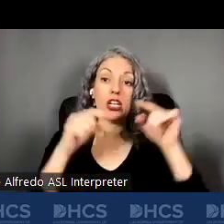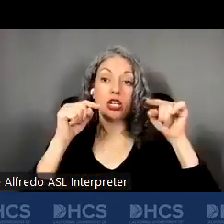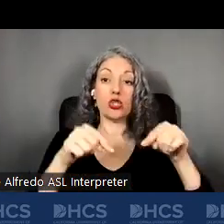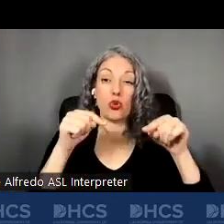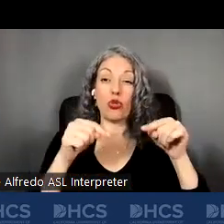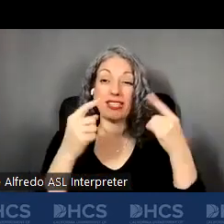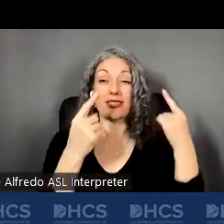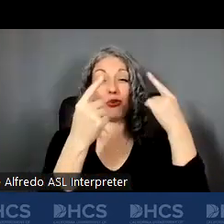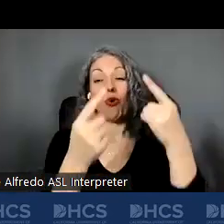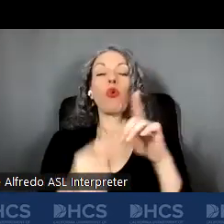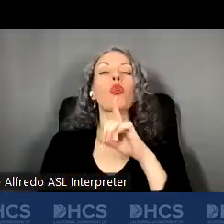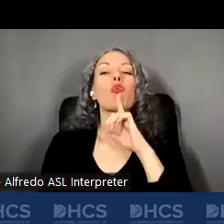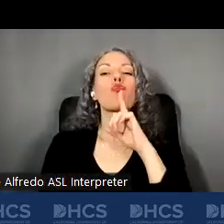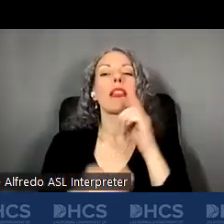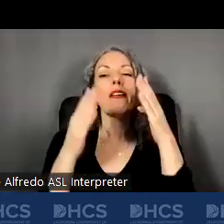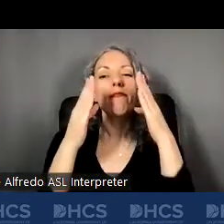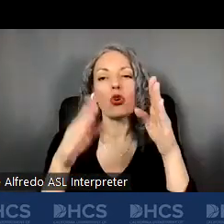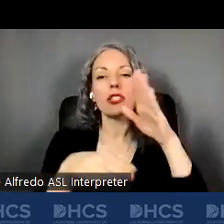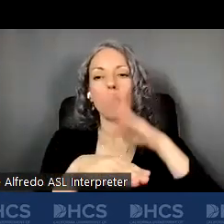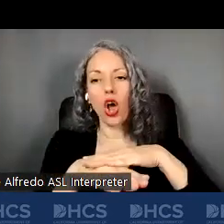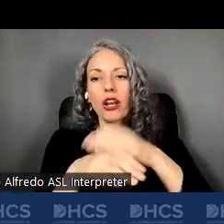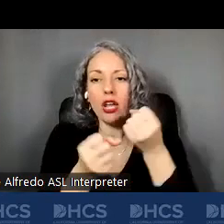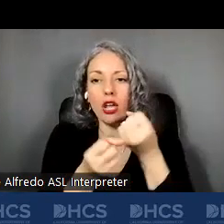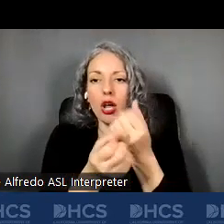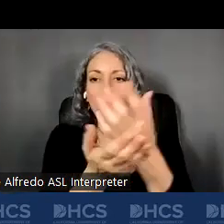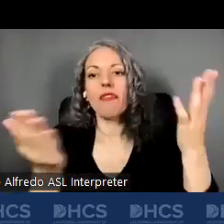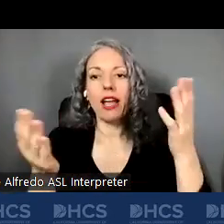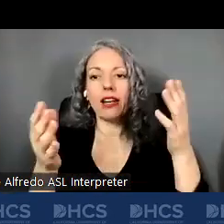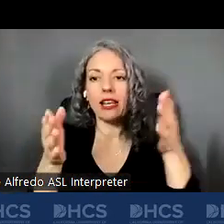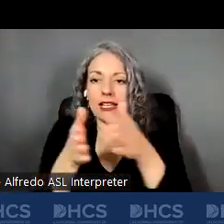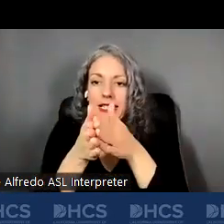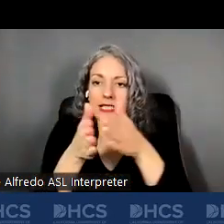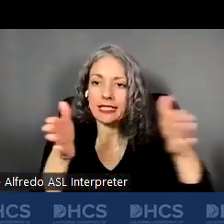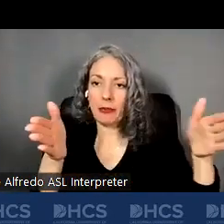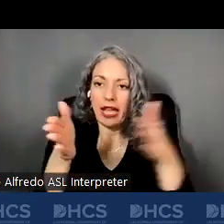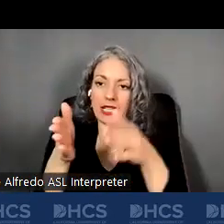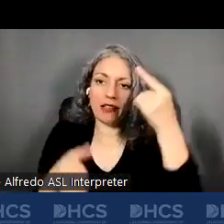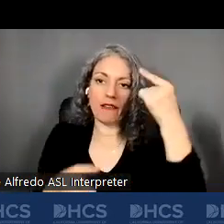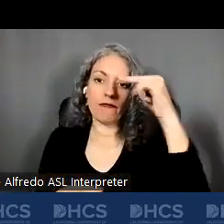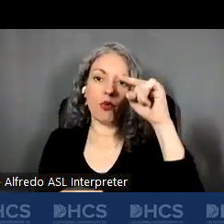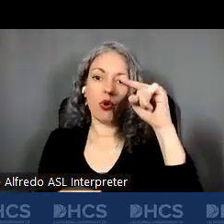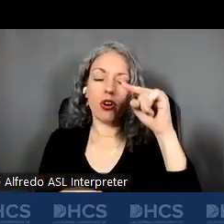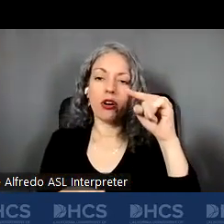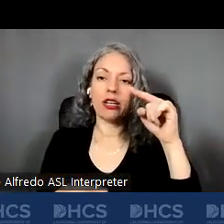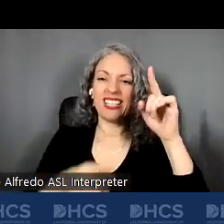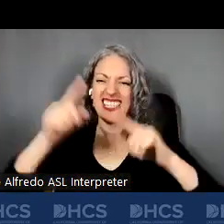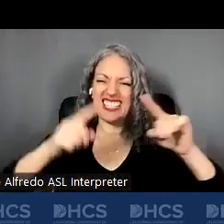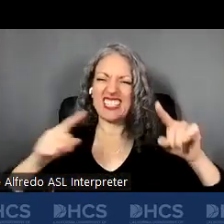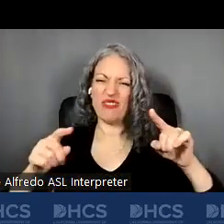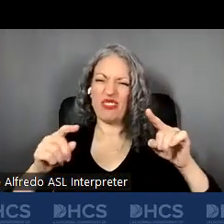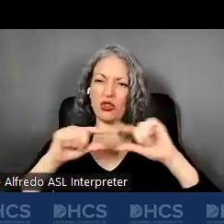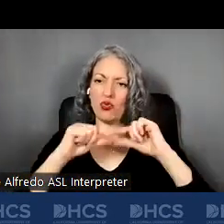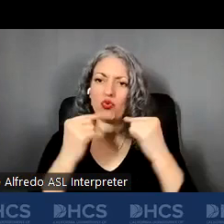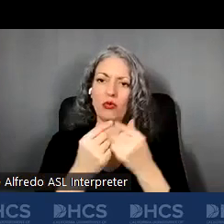initiative is really focused on providing a space for entities that are interested in